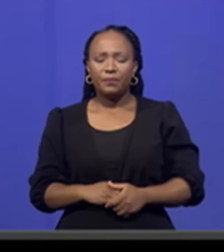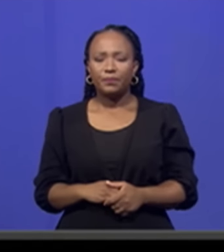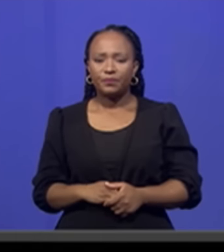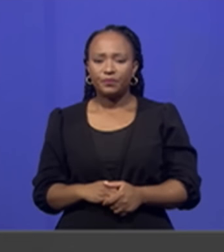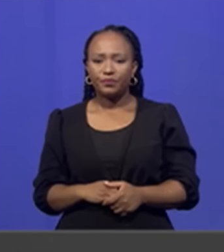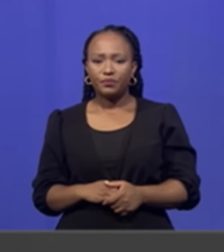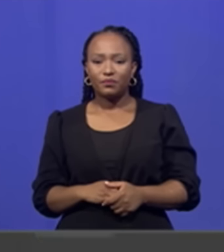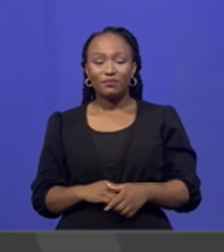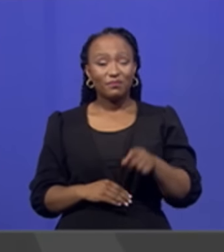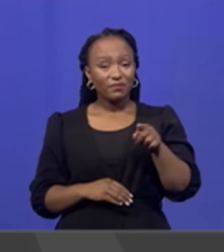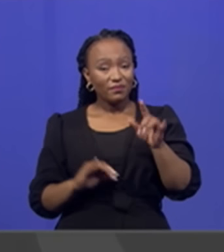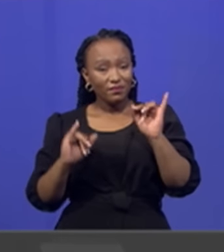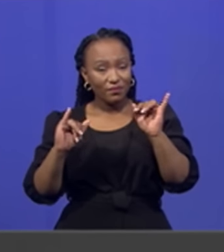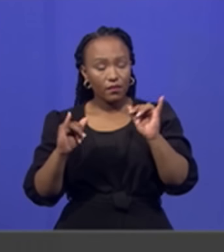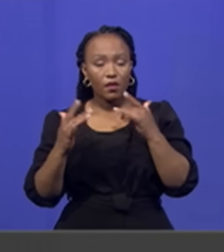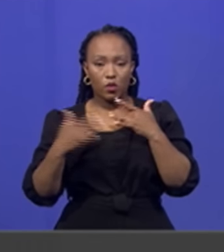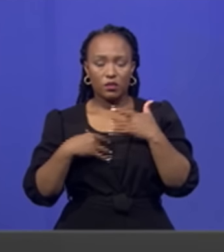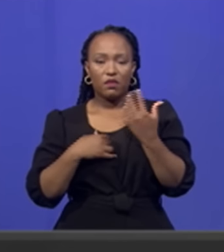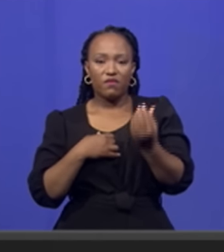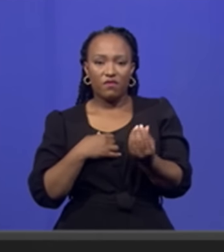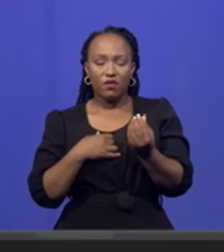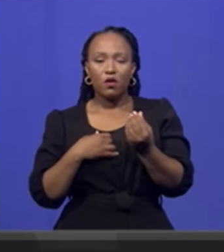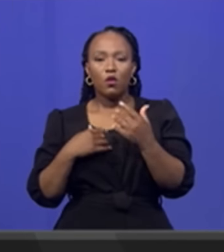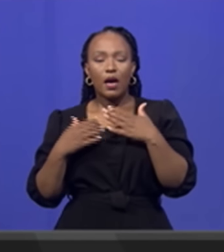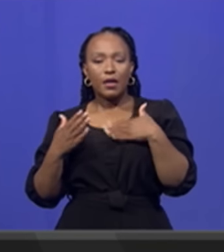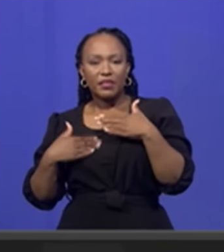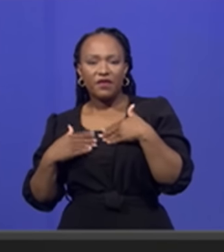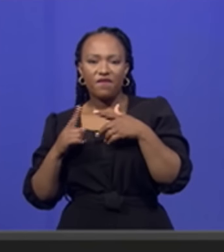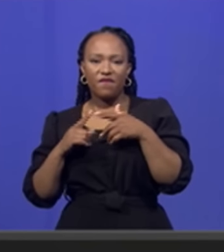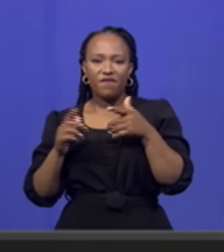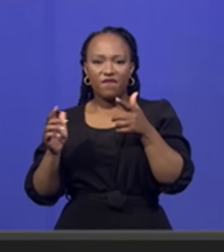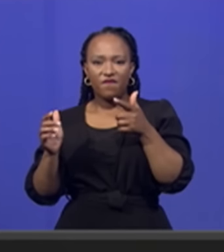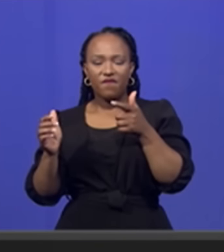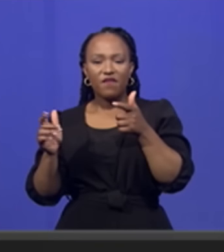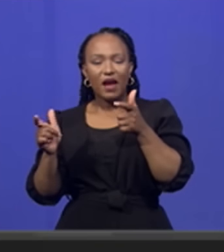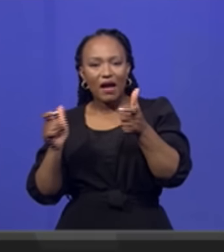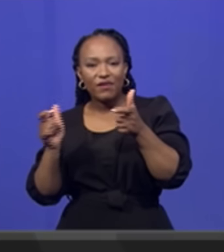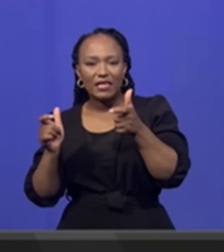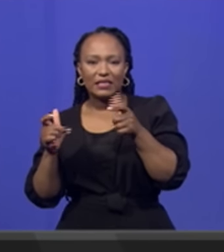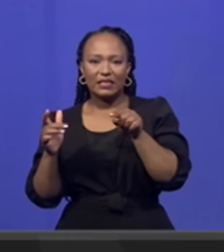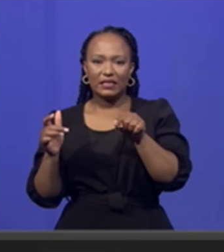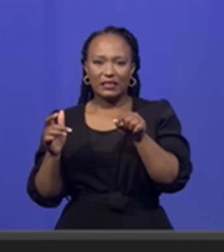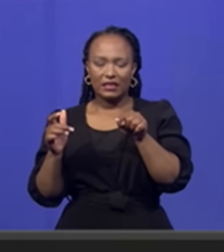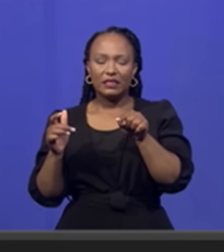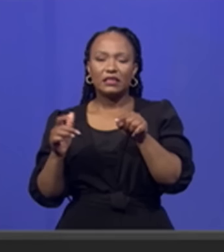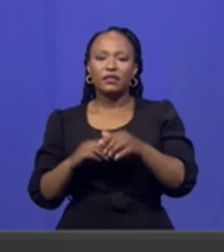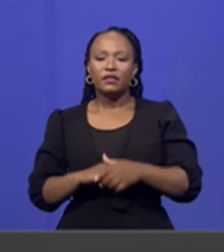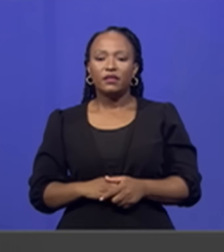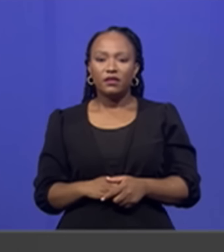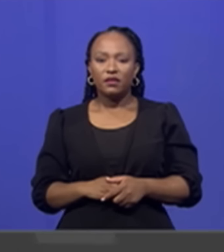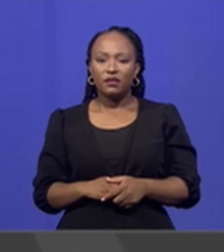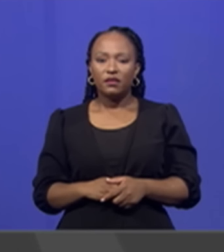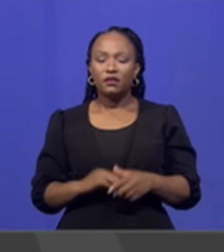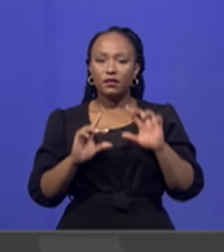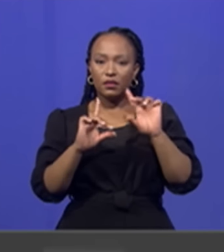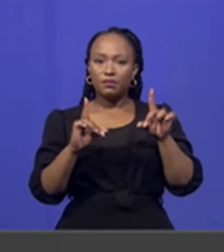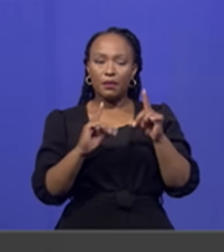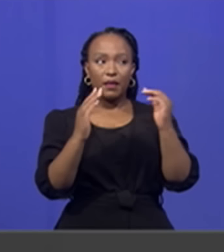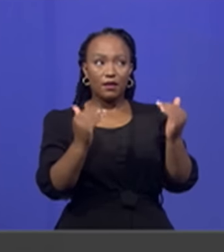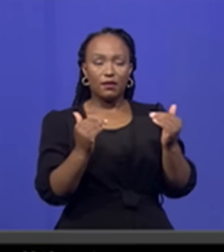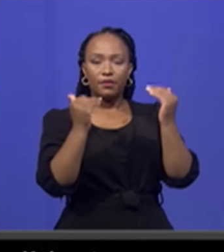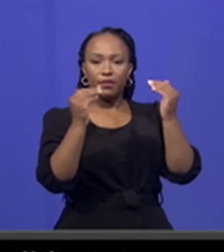to the administrative and the governance challenges that the entity would have had. Lefapha la thuto e